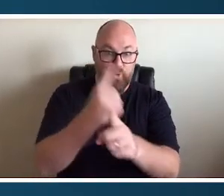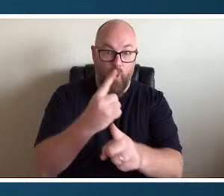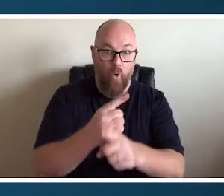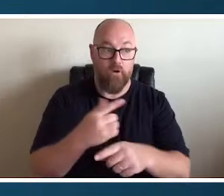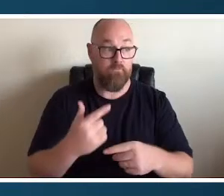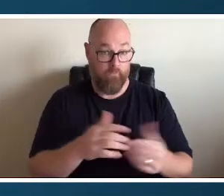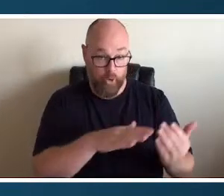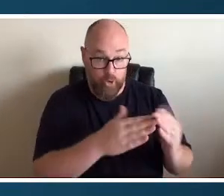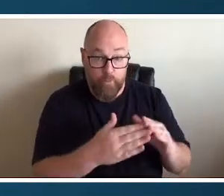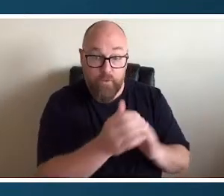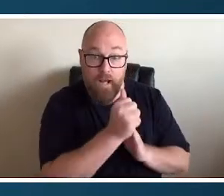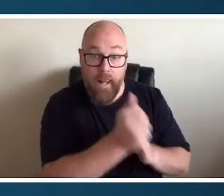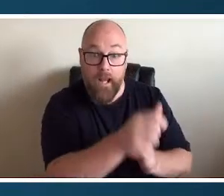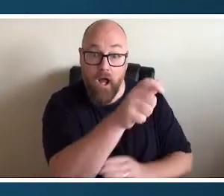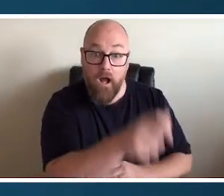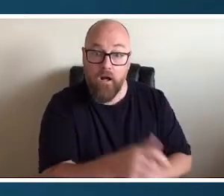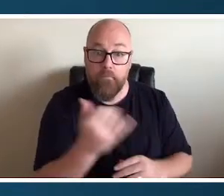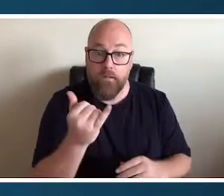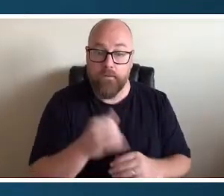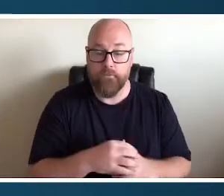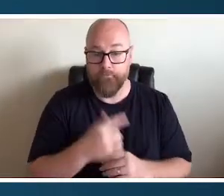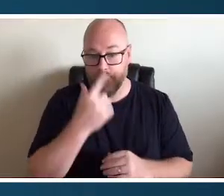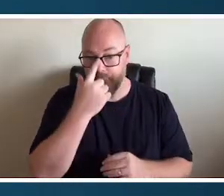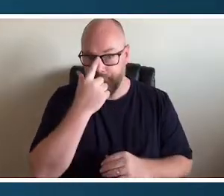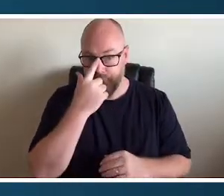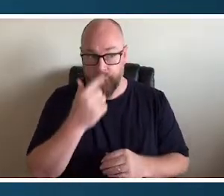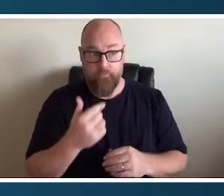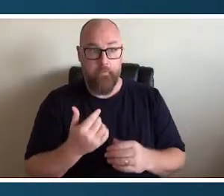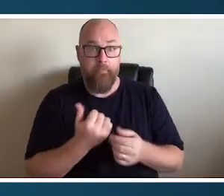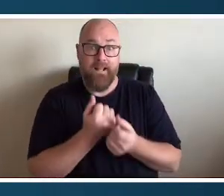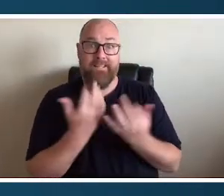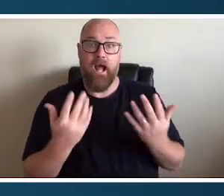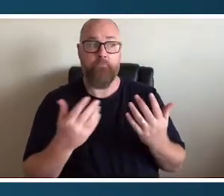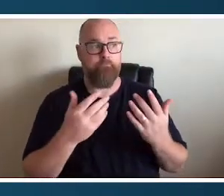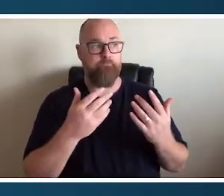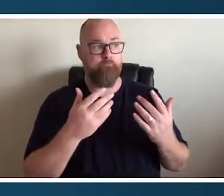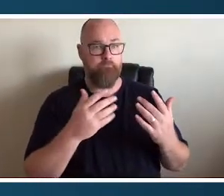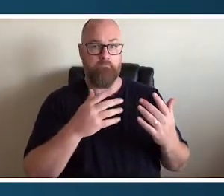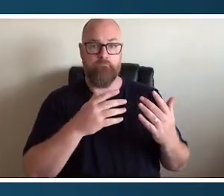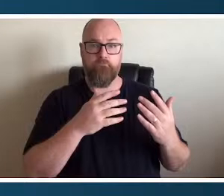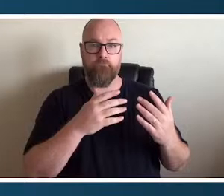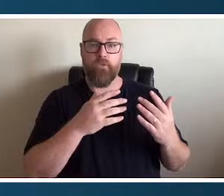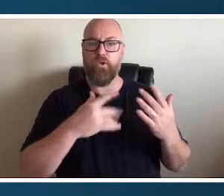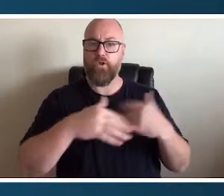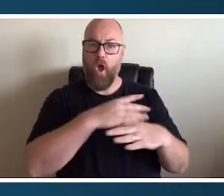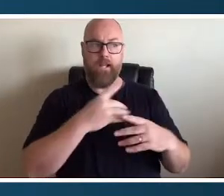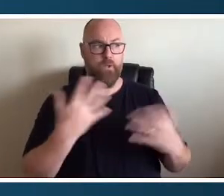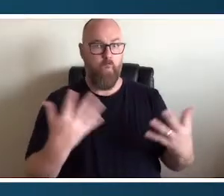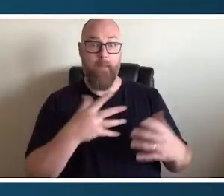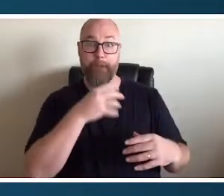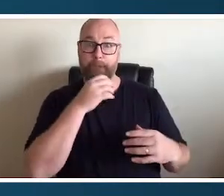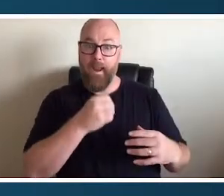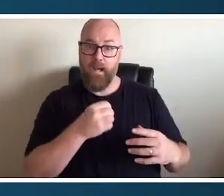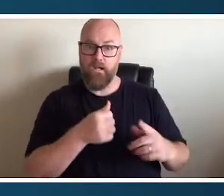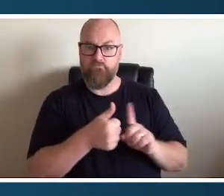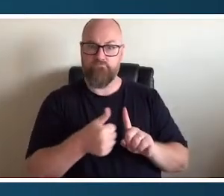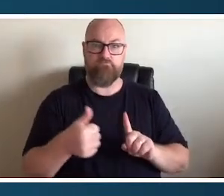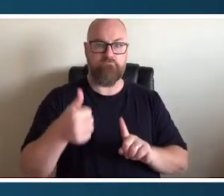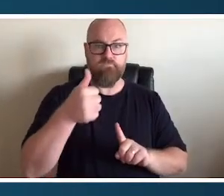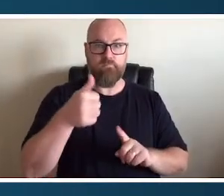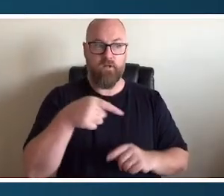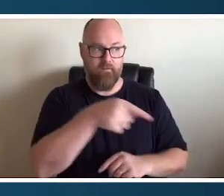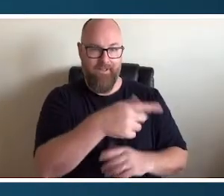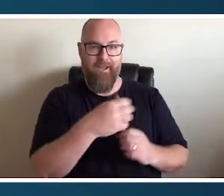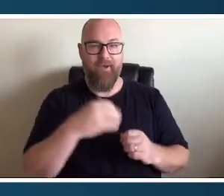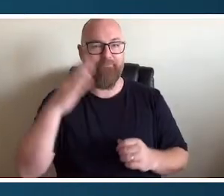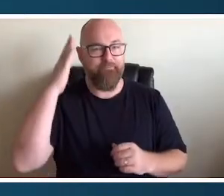in societies that are very patriarchal or where men dominate decision-making. Those men have mothers, and